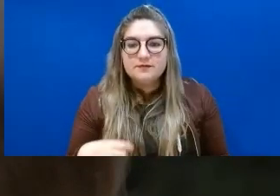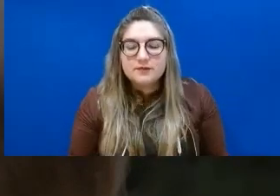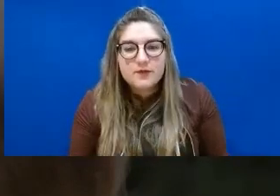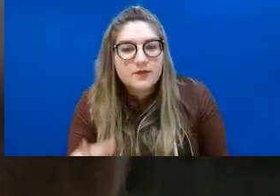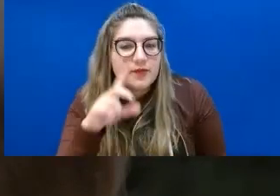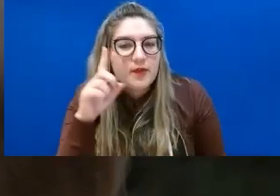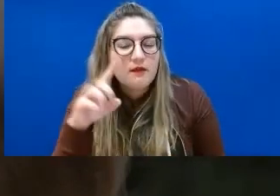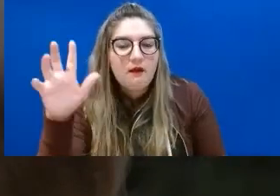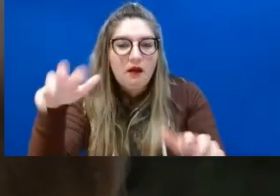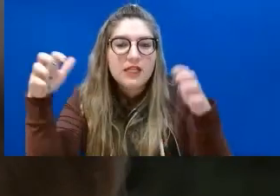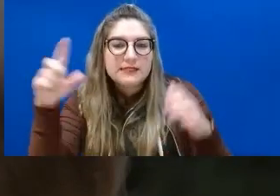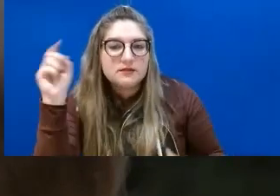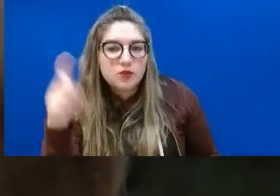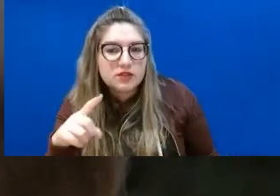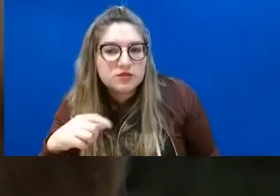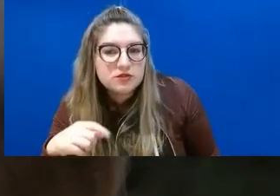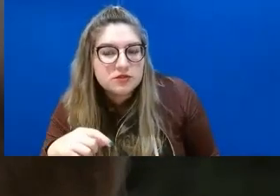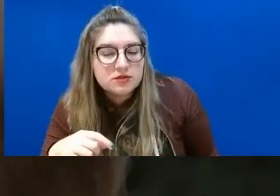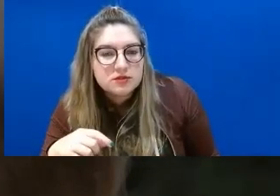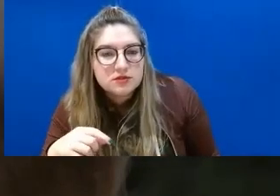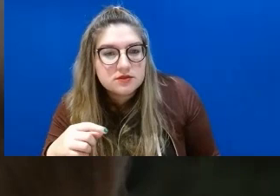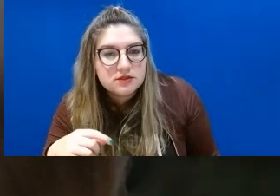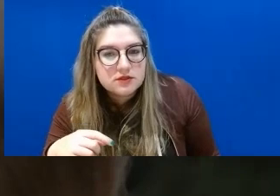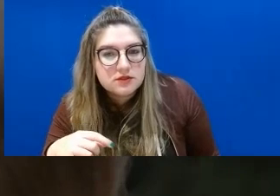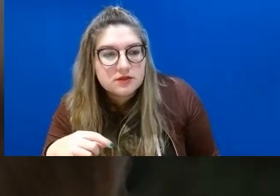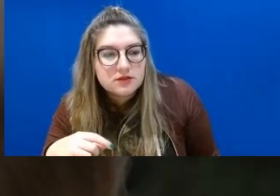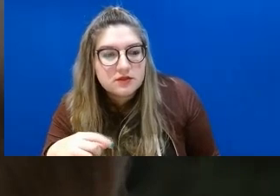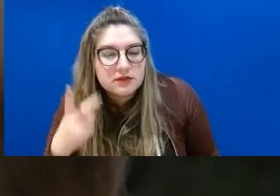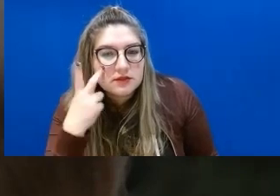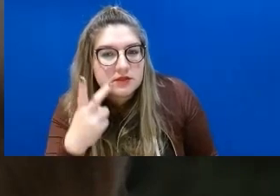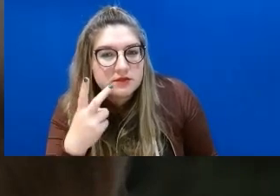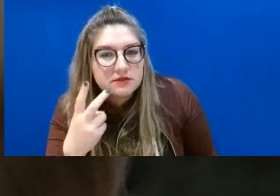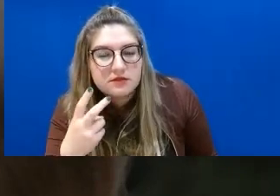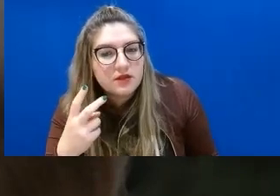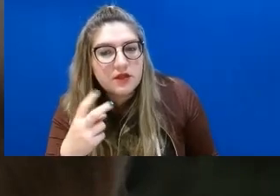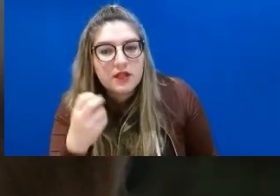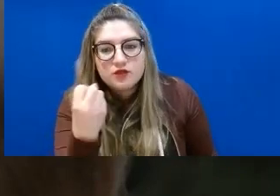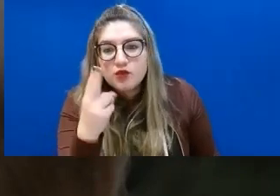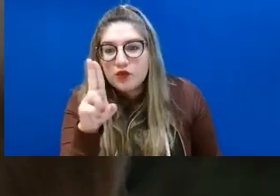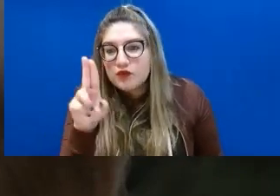carrying 12 units. Will they, is there any way that you'd be able to